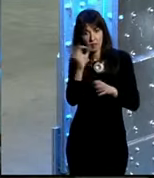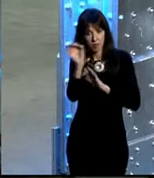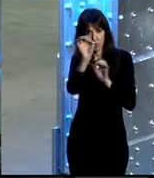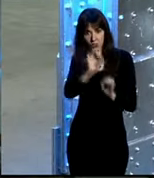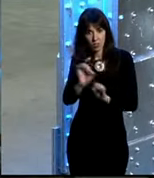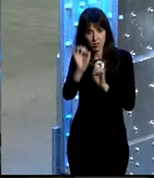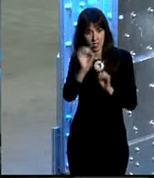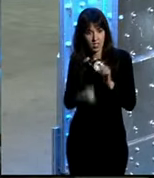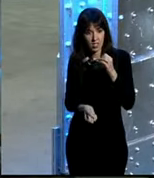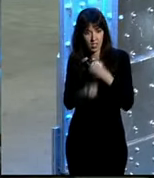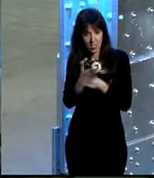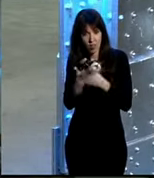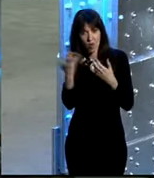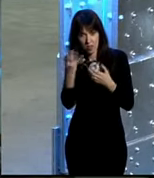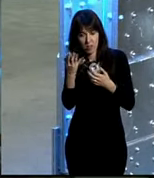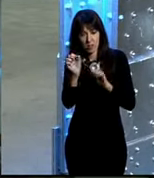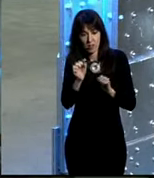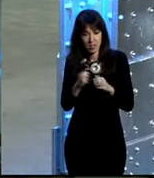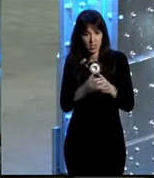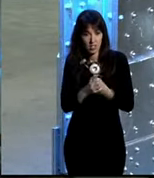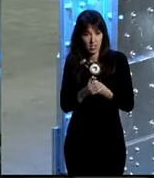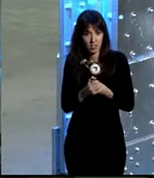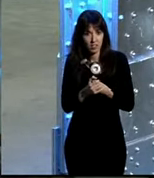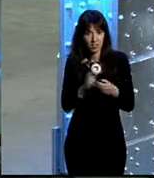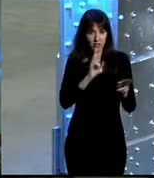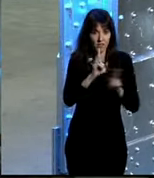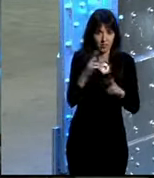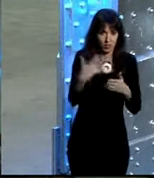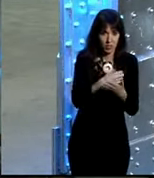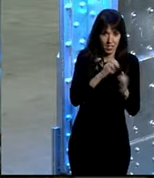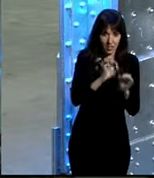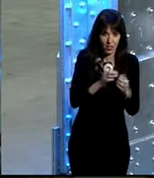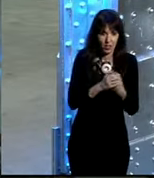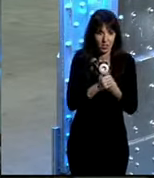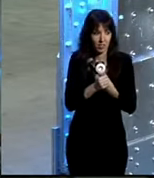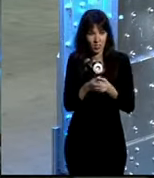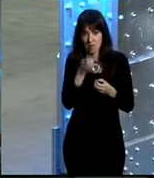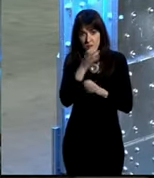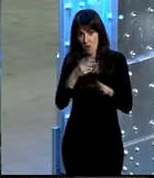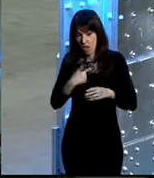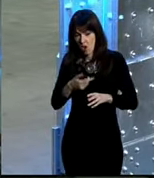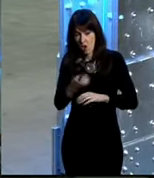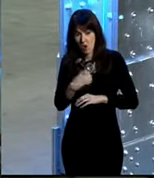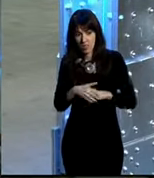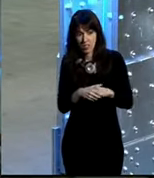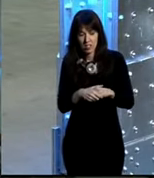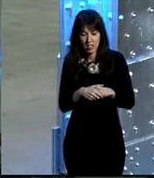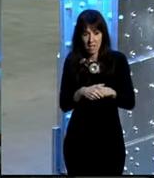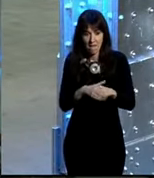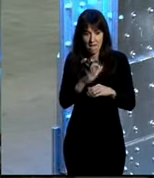It's true that someone has to support and defend and fight for creation.